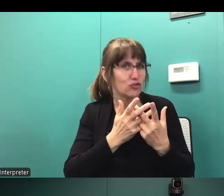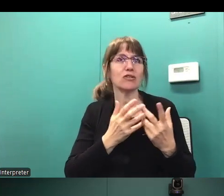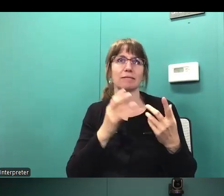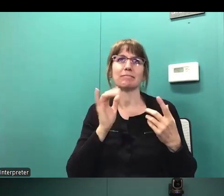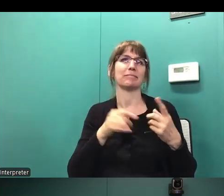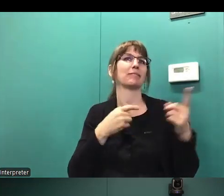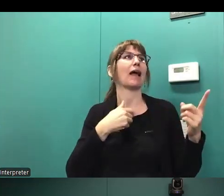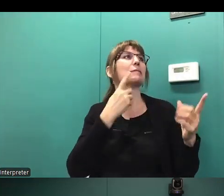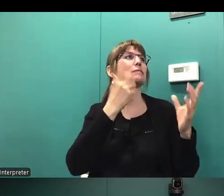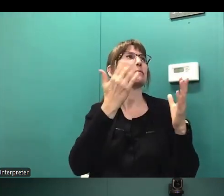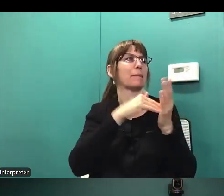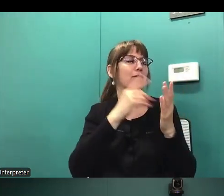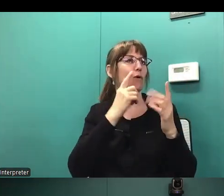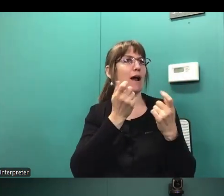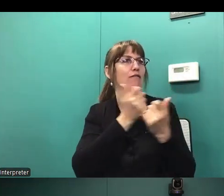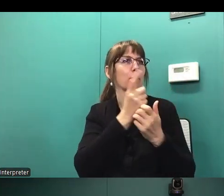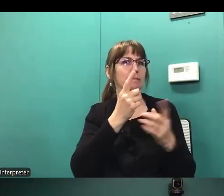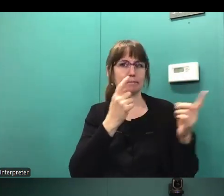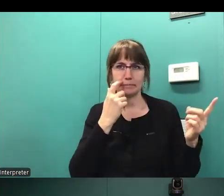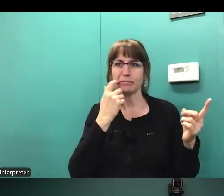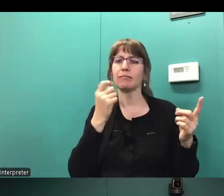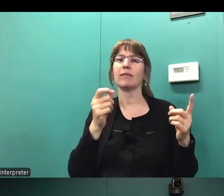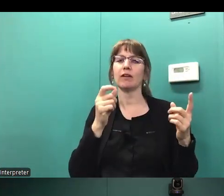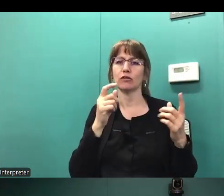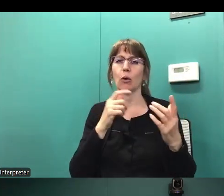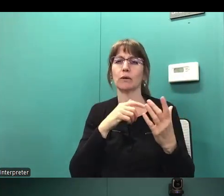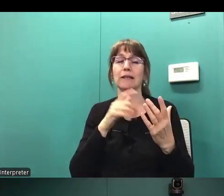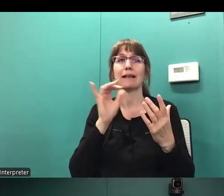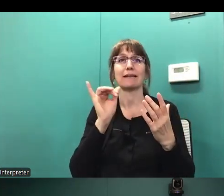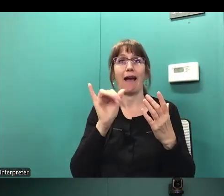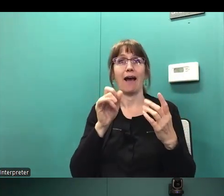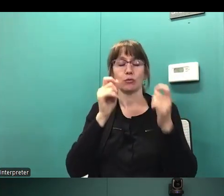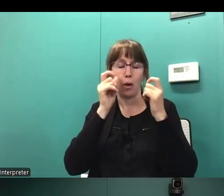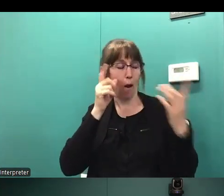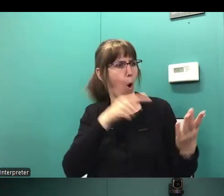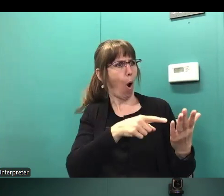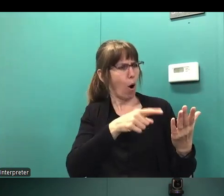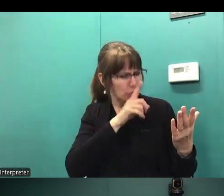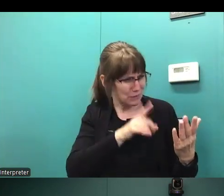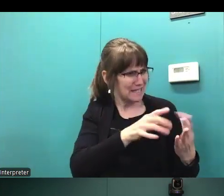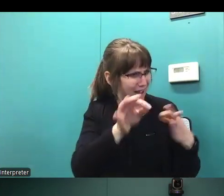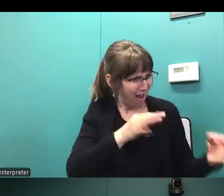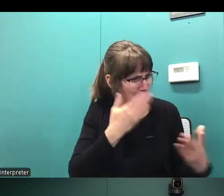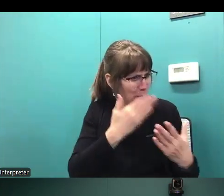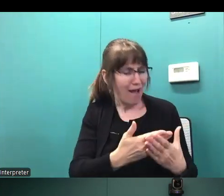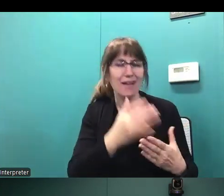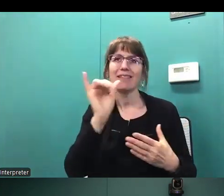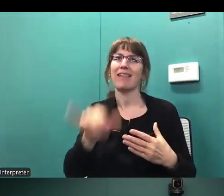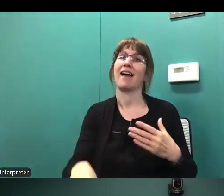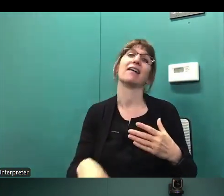for everyone. And then she'll just open up her eyes and be like, oh, you did tell me about it. So that's a really good these are really great resources.